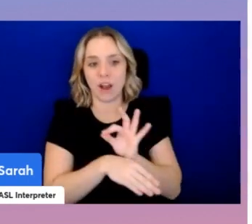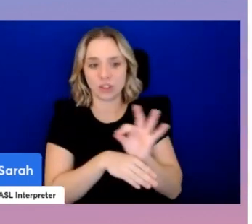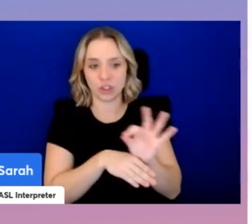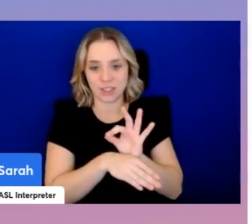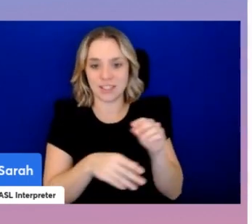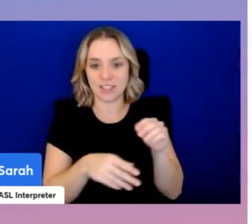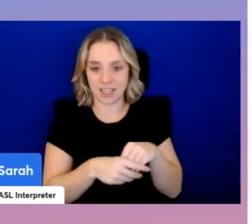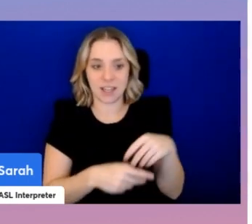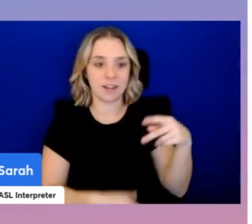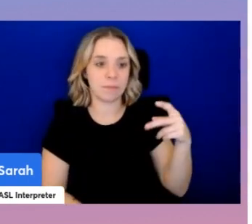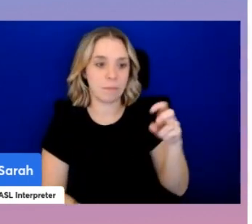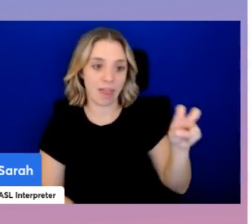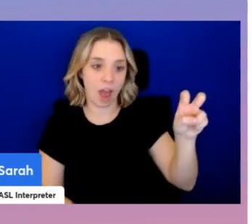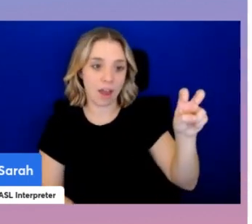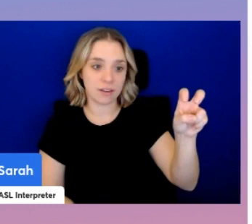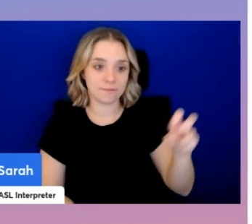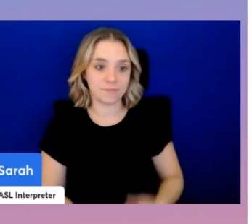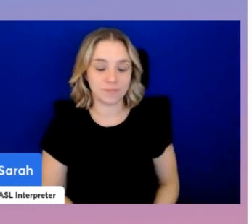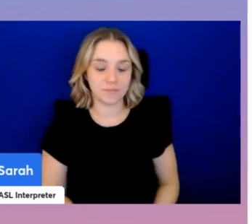Python.